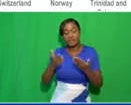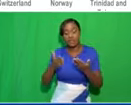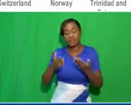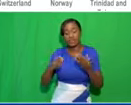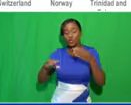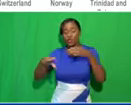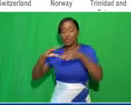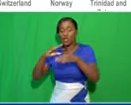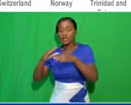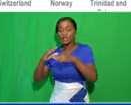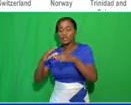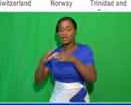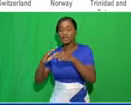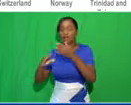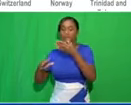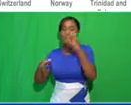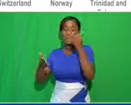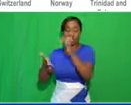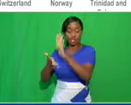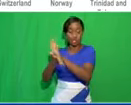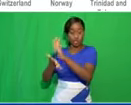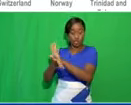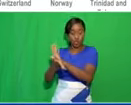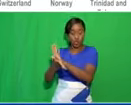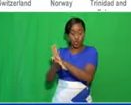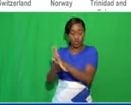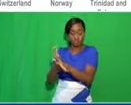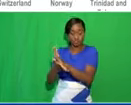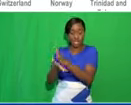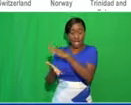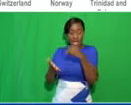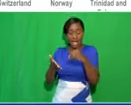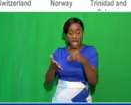a high-tier school and do well?